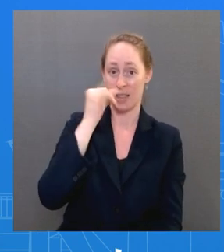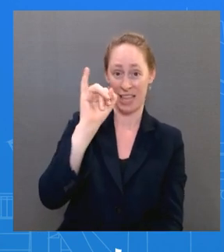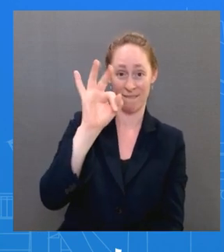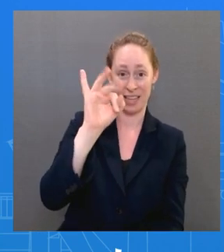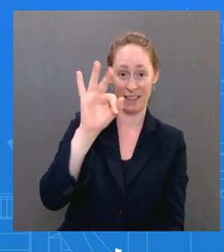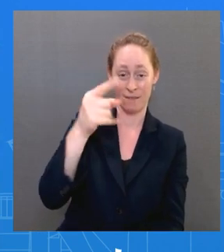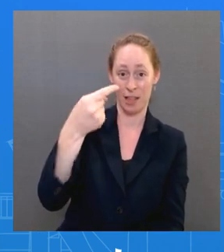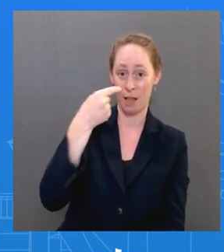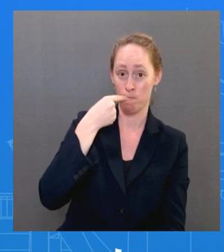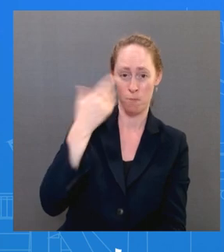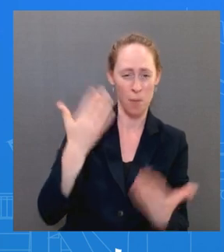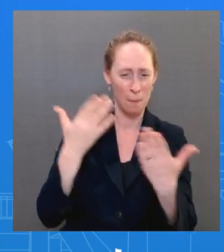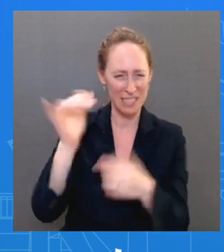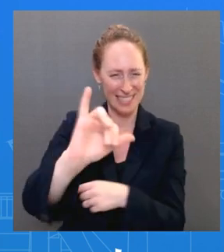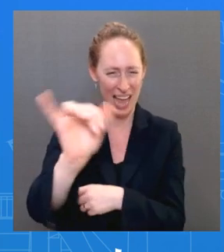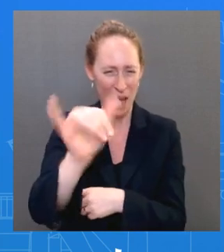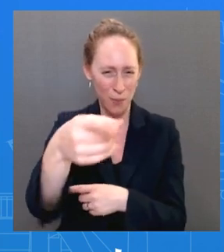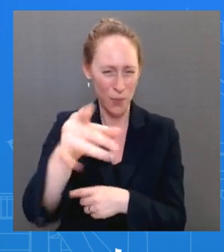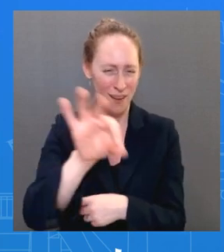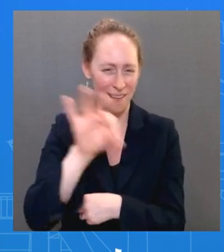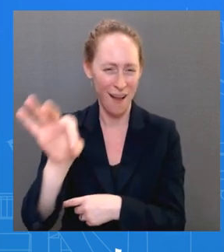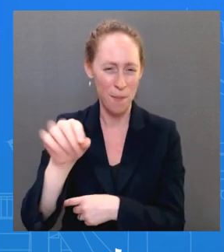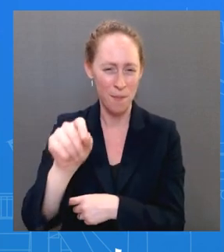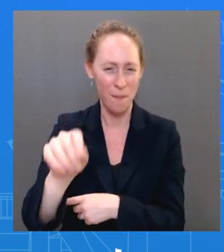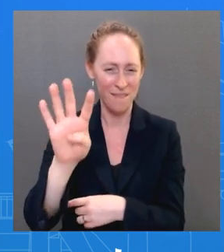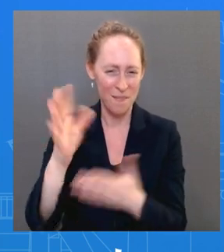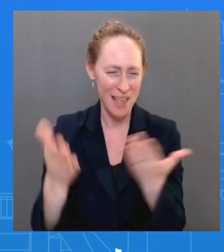let Dr. Jha speak to that more.